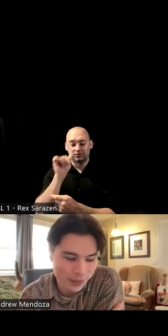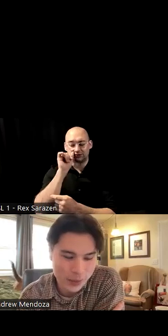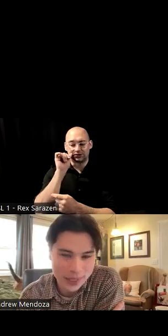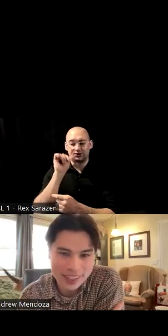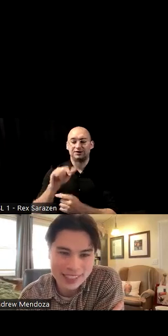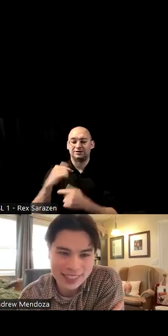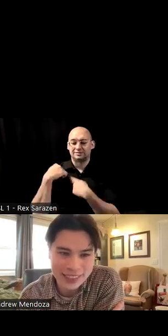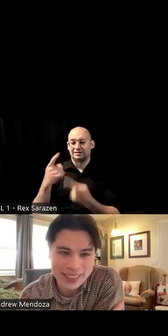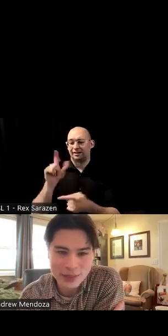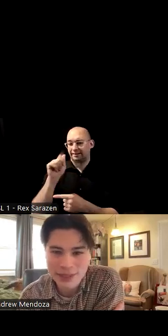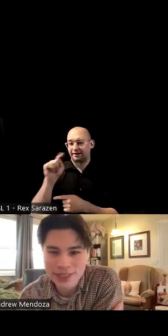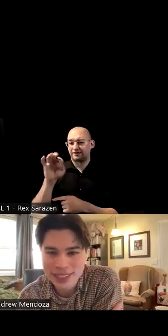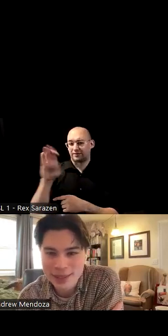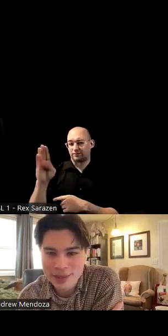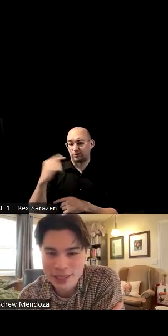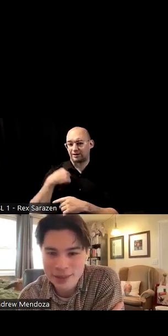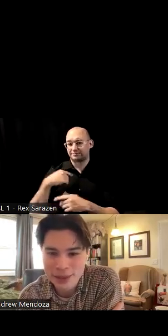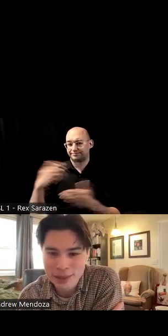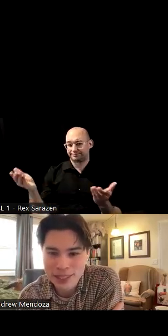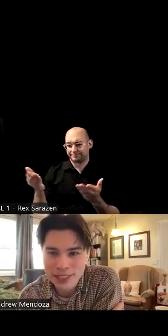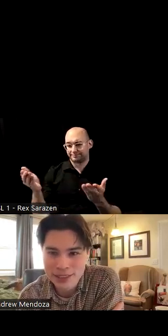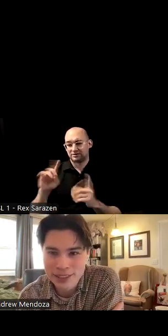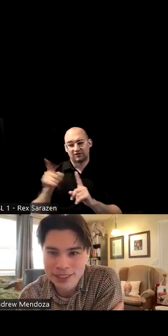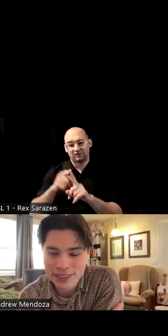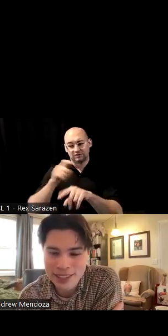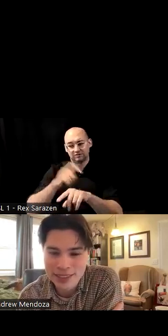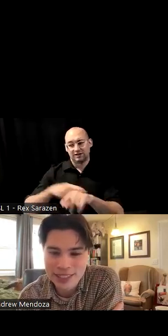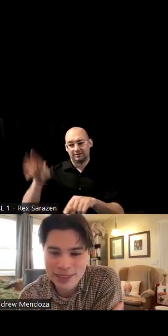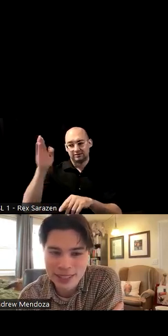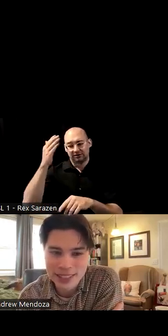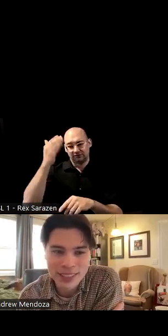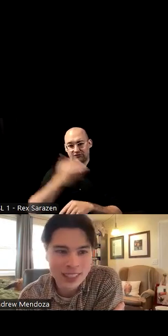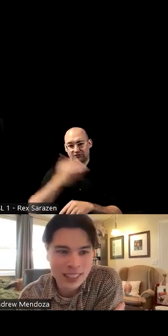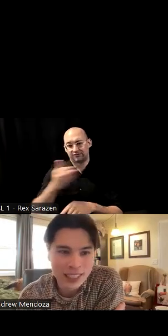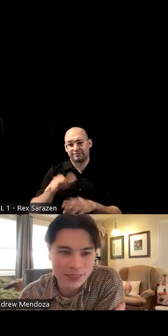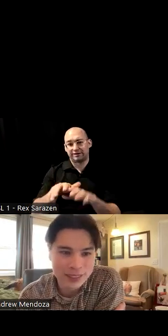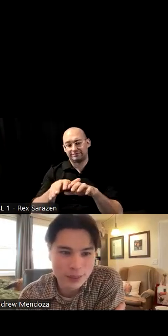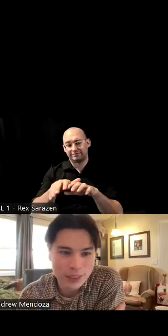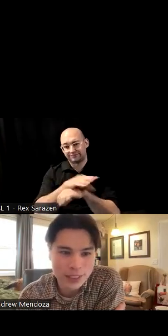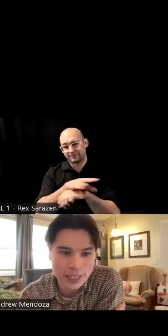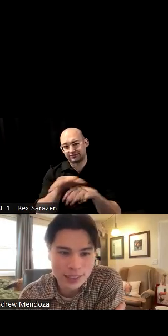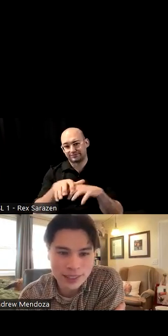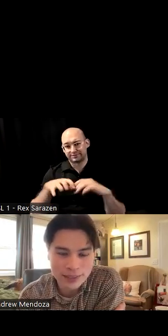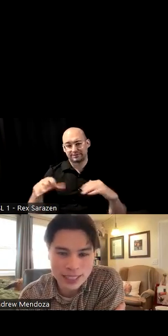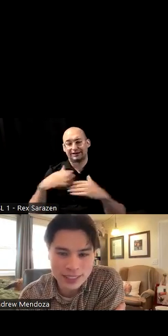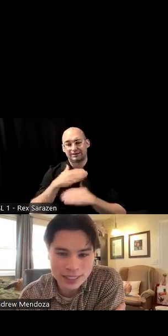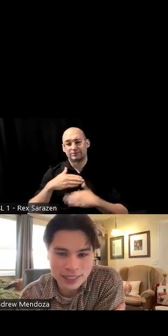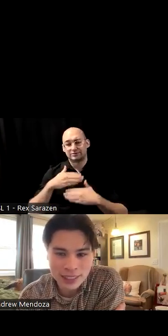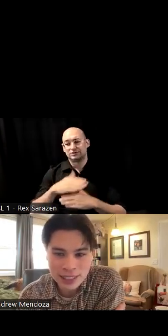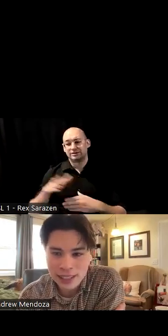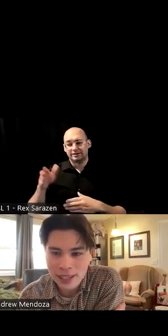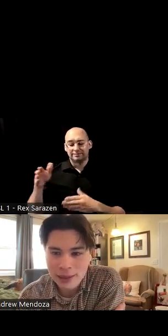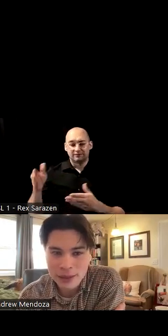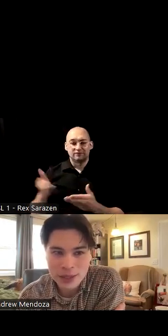late February, so this is my first time being able to present in front of the advisory committee, and I really appreciate the